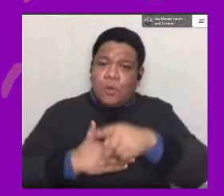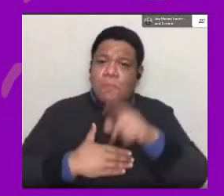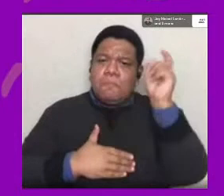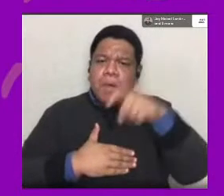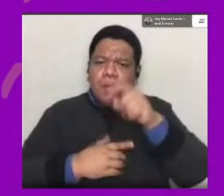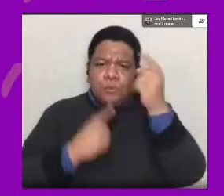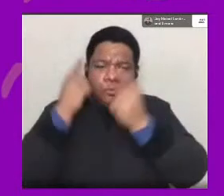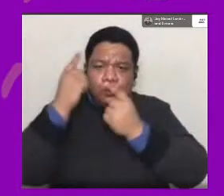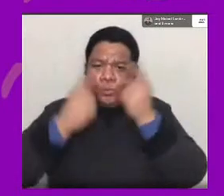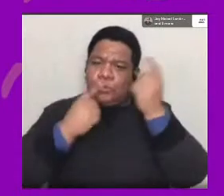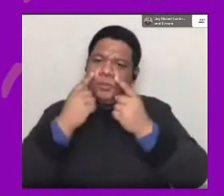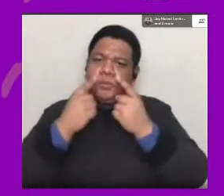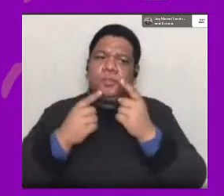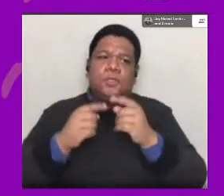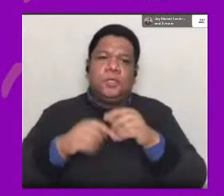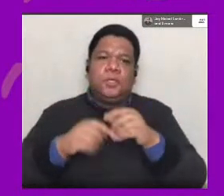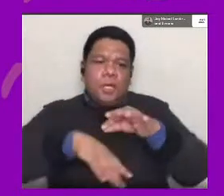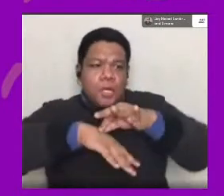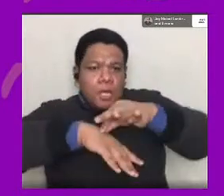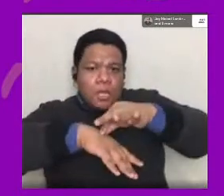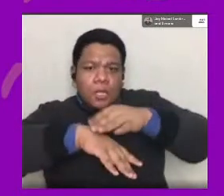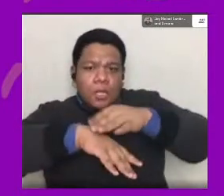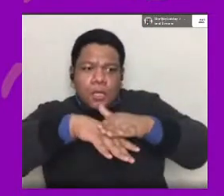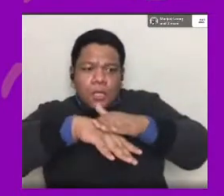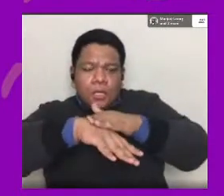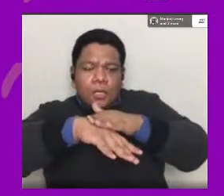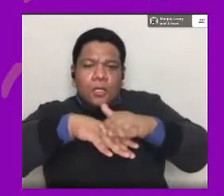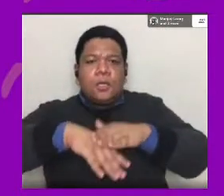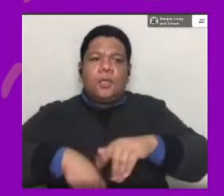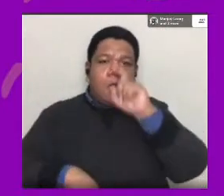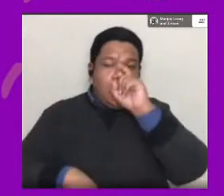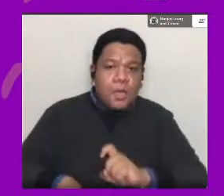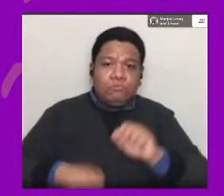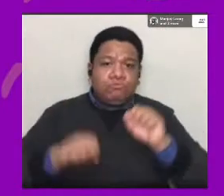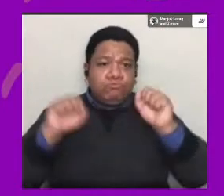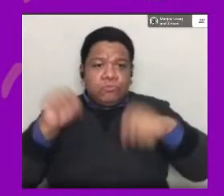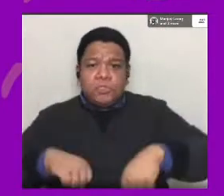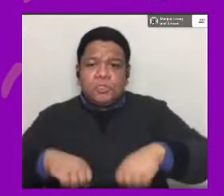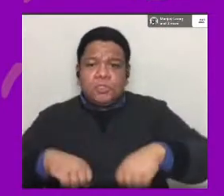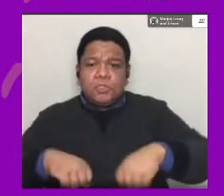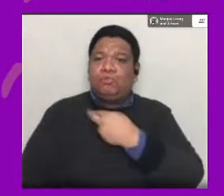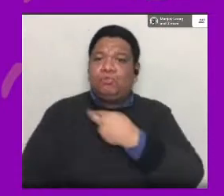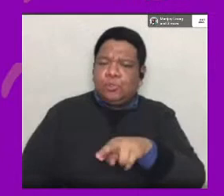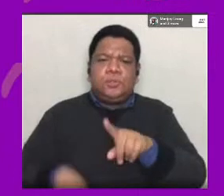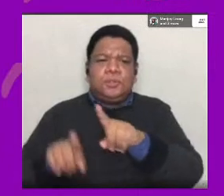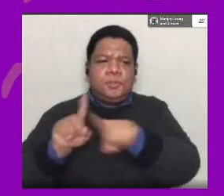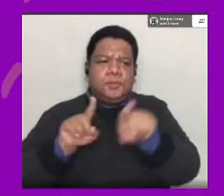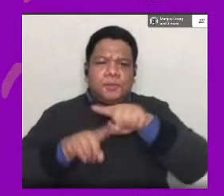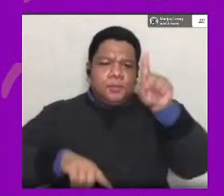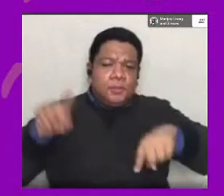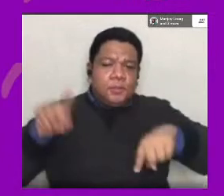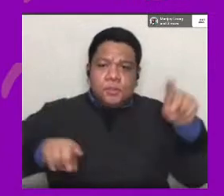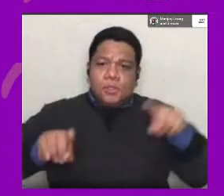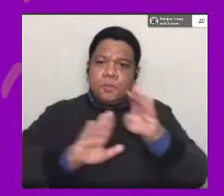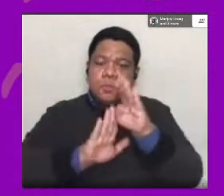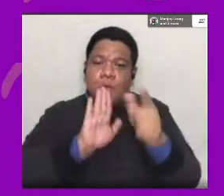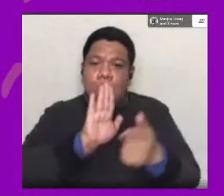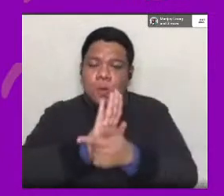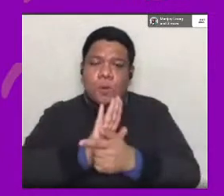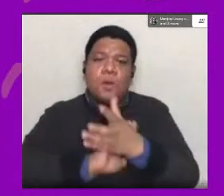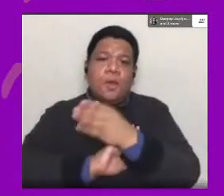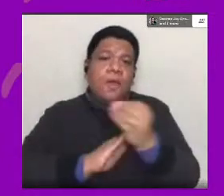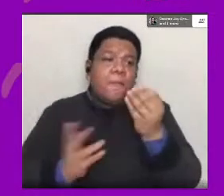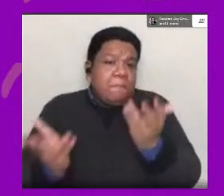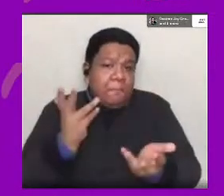account ethnicity, age, ability, religion, and other contexts, and the possible